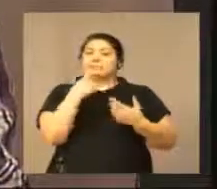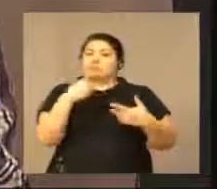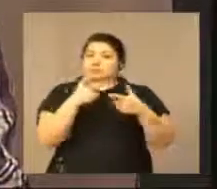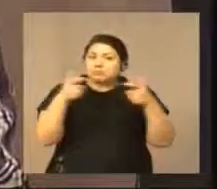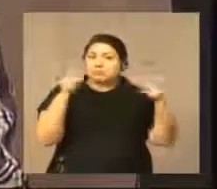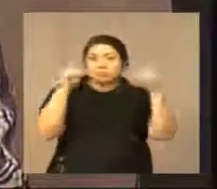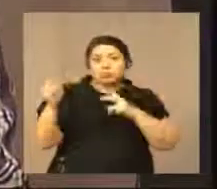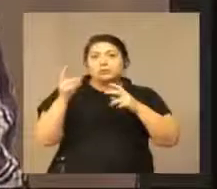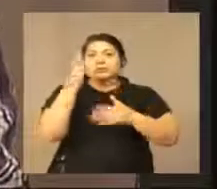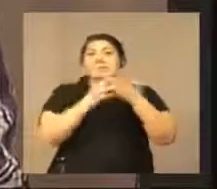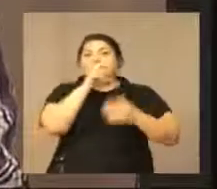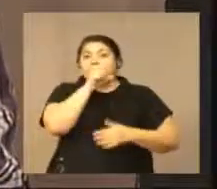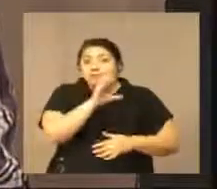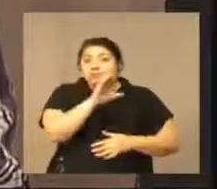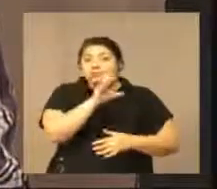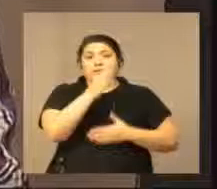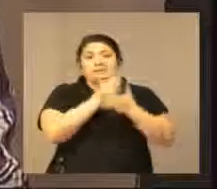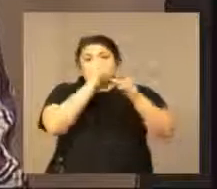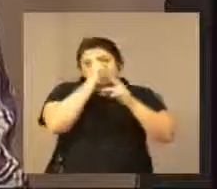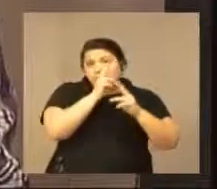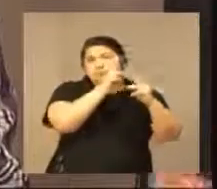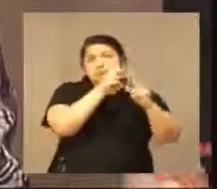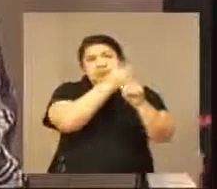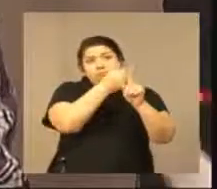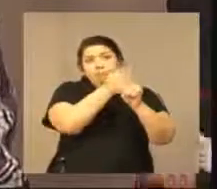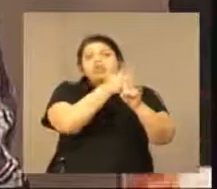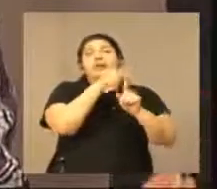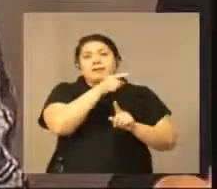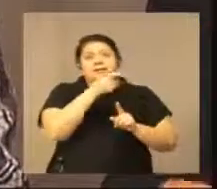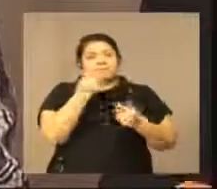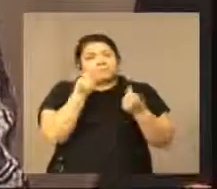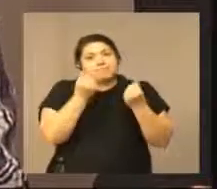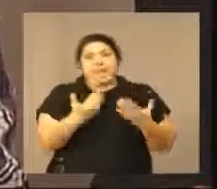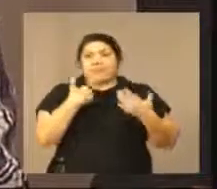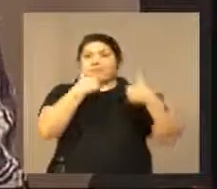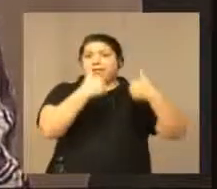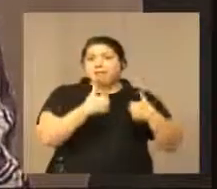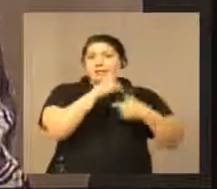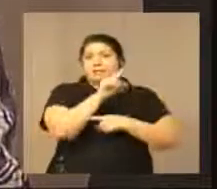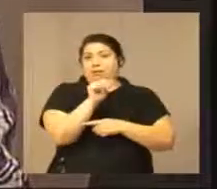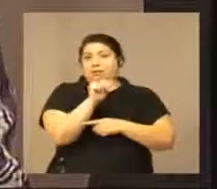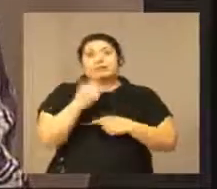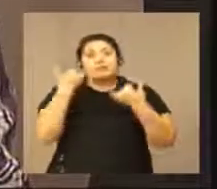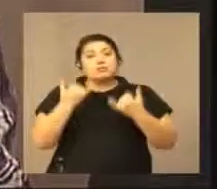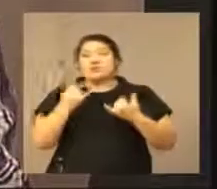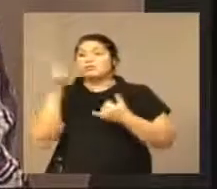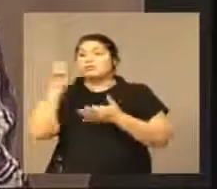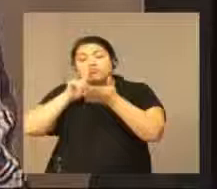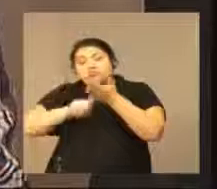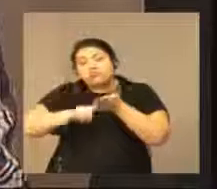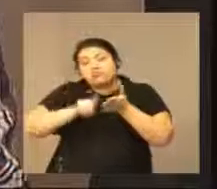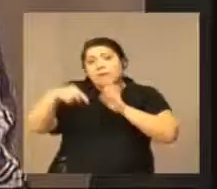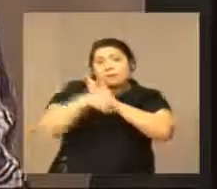Nation elders and senior population. Currently, there's very little data on First Nations